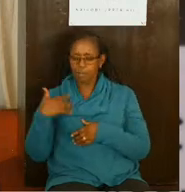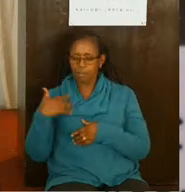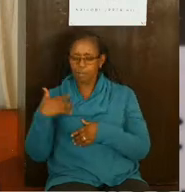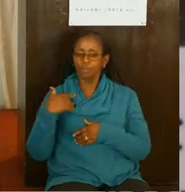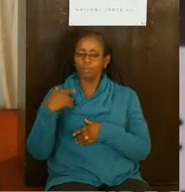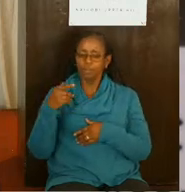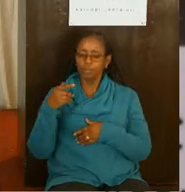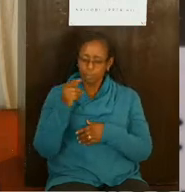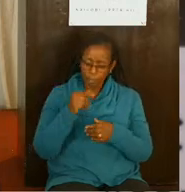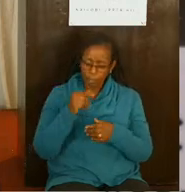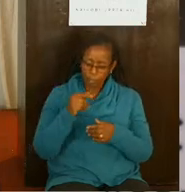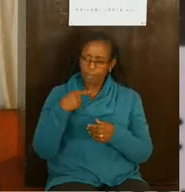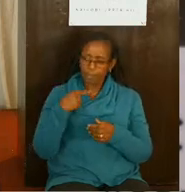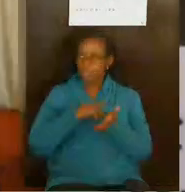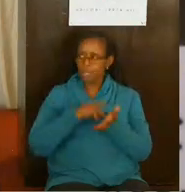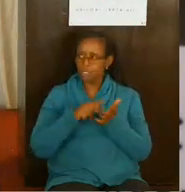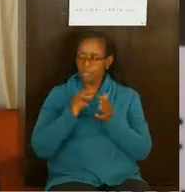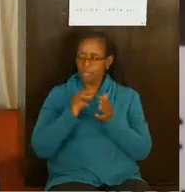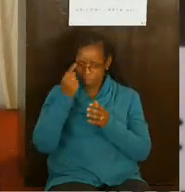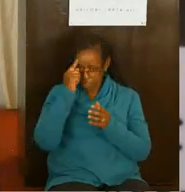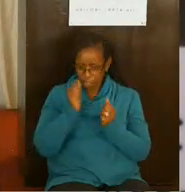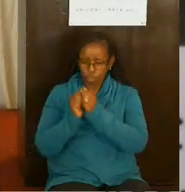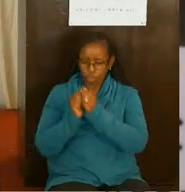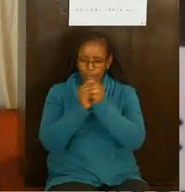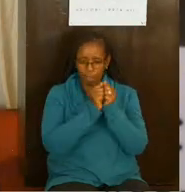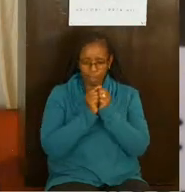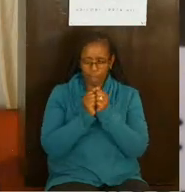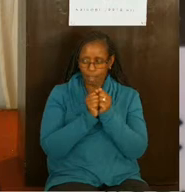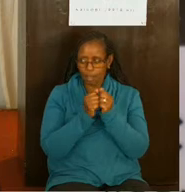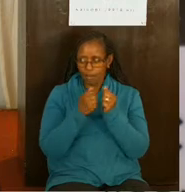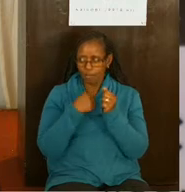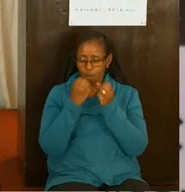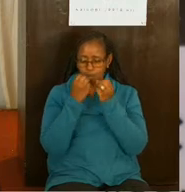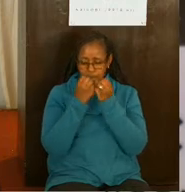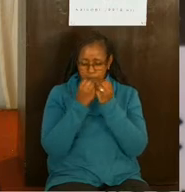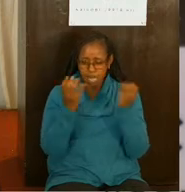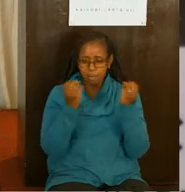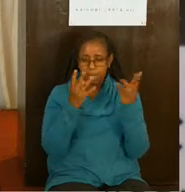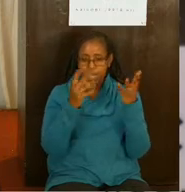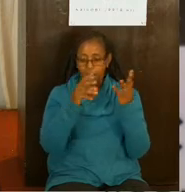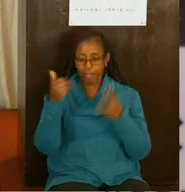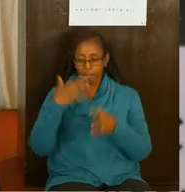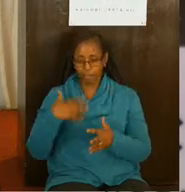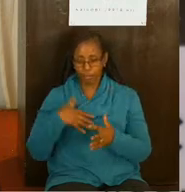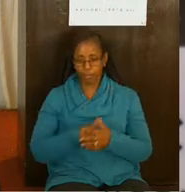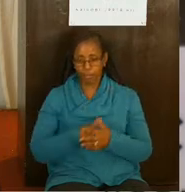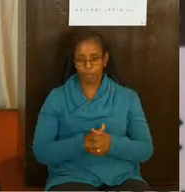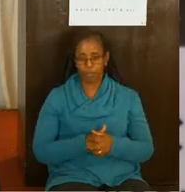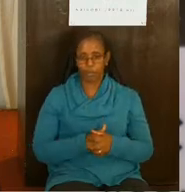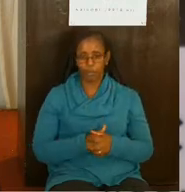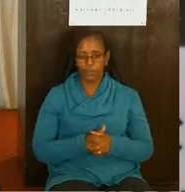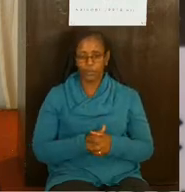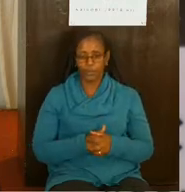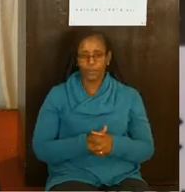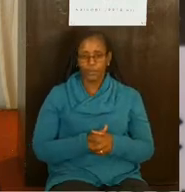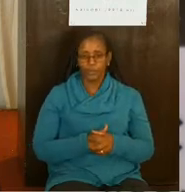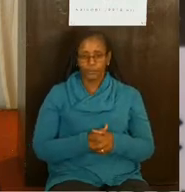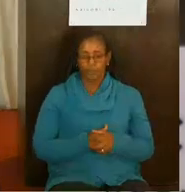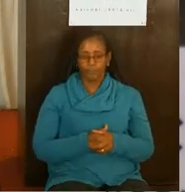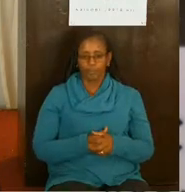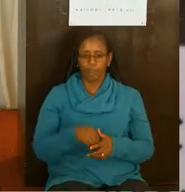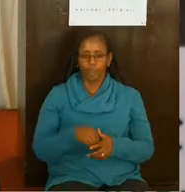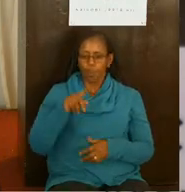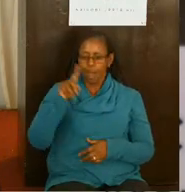together for many many other people we there was a question